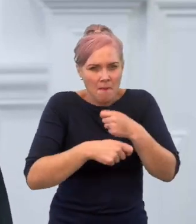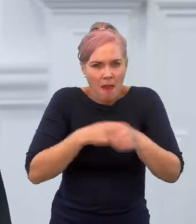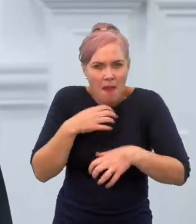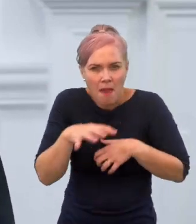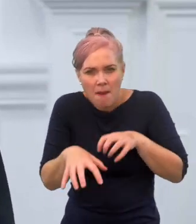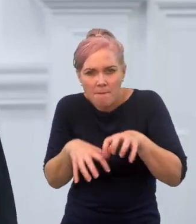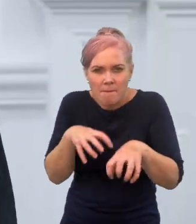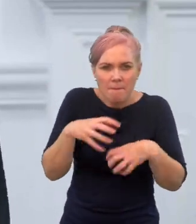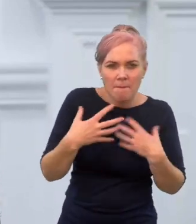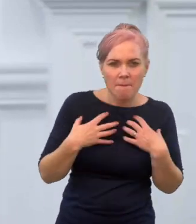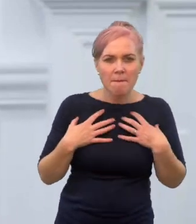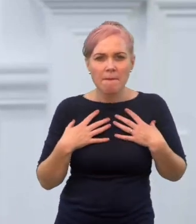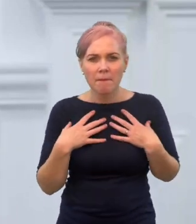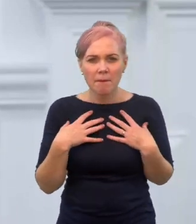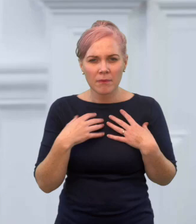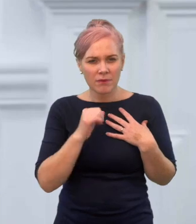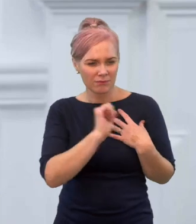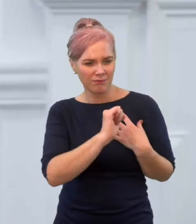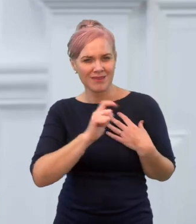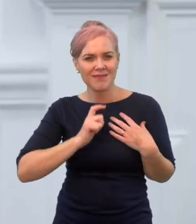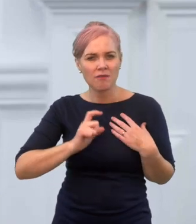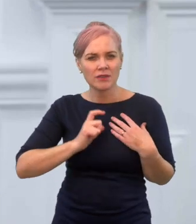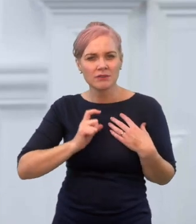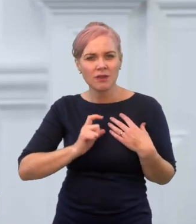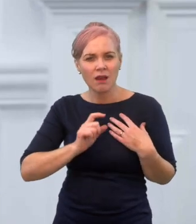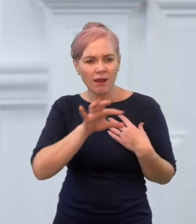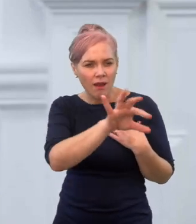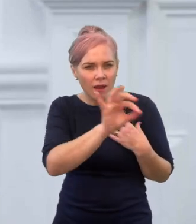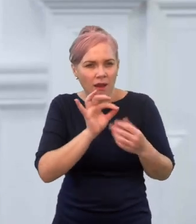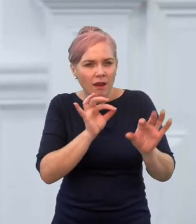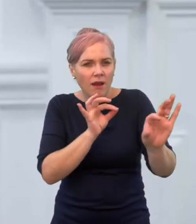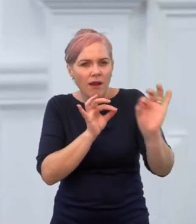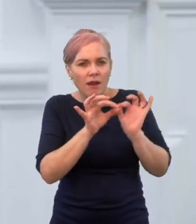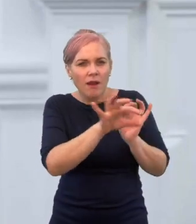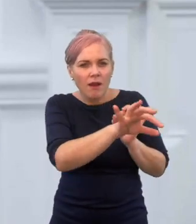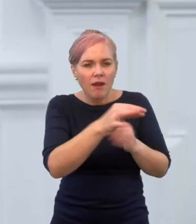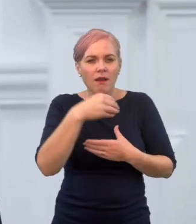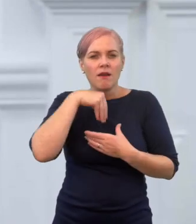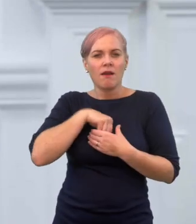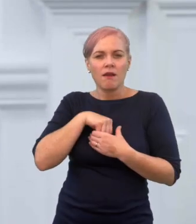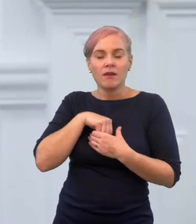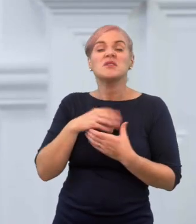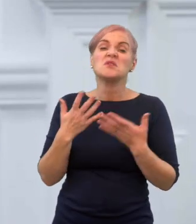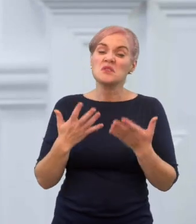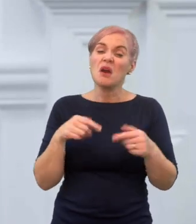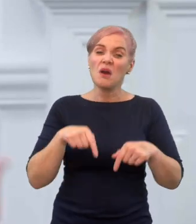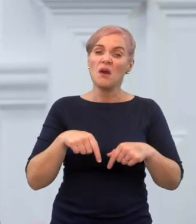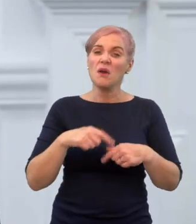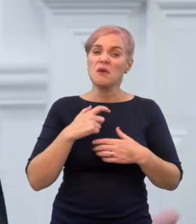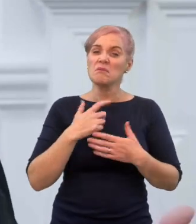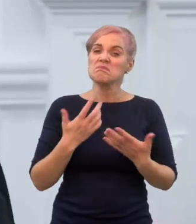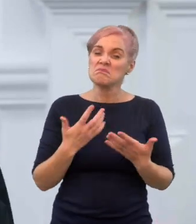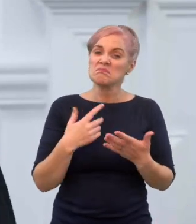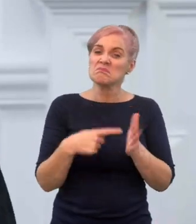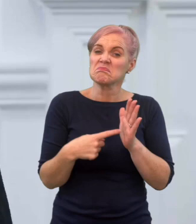that animal, and then just taking out those, you know, obvious characteristics of those animals, but letting that affect. So it was one that was personal to